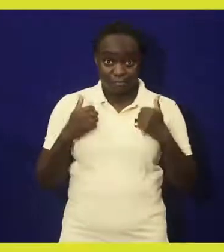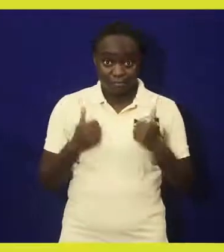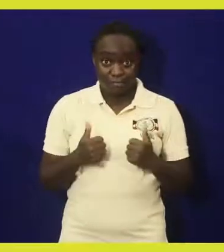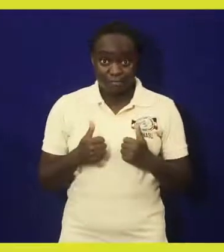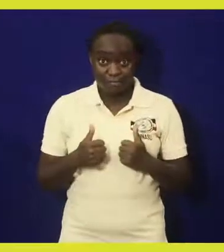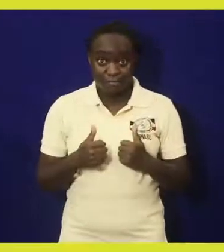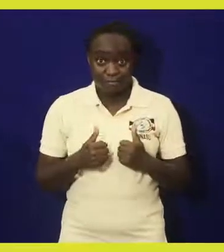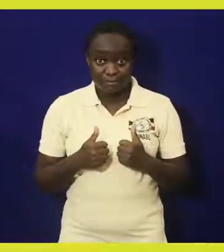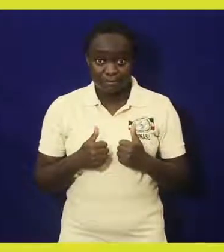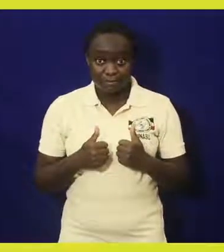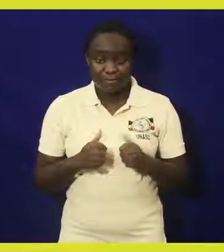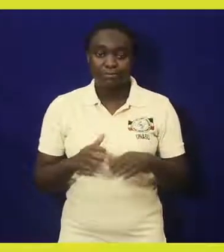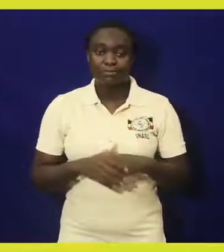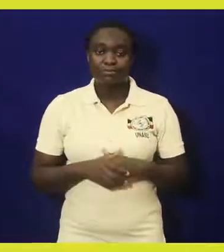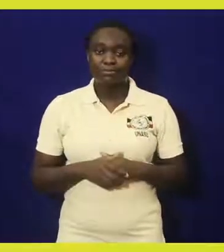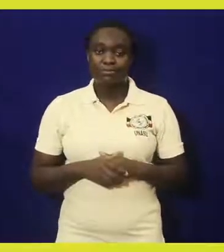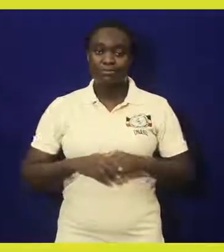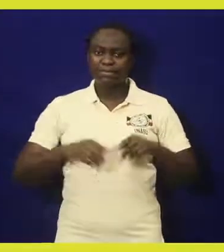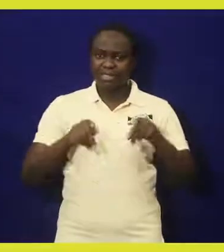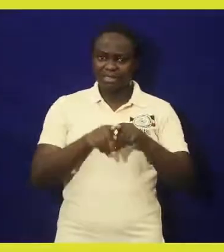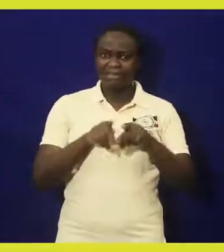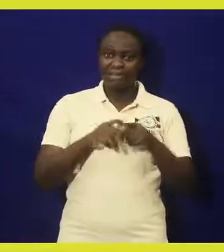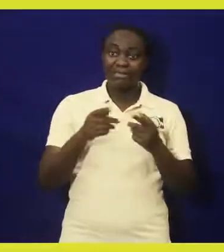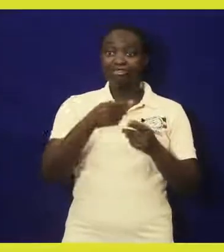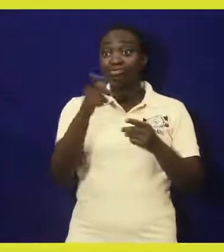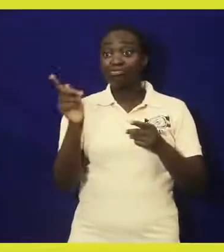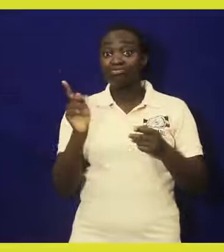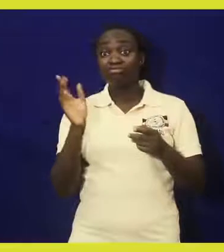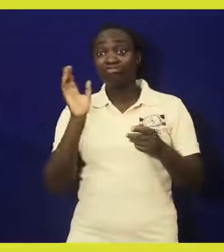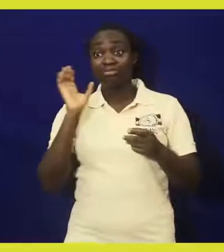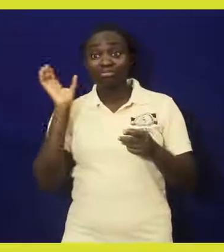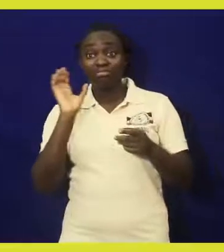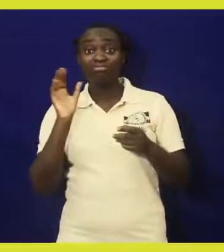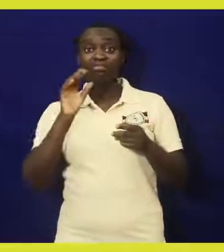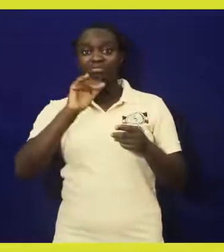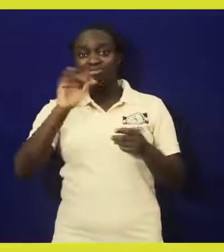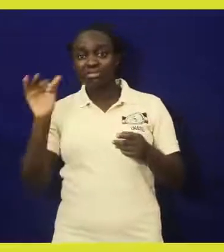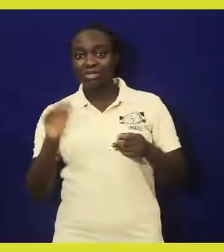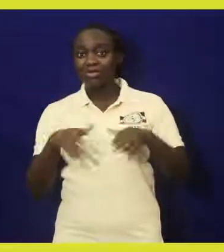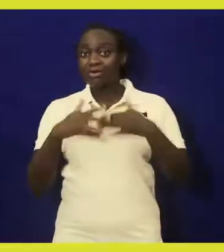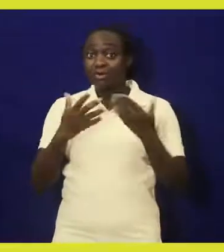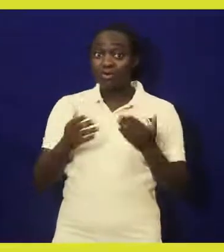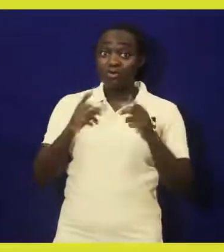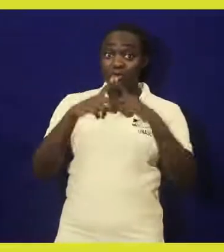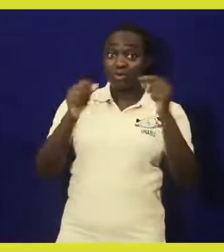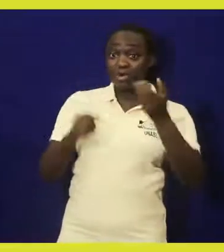Transpiration. You can also spell it. You can see it on the